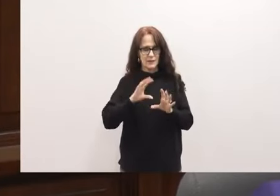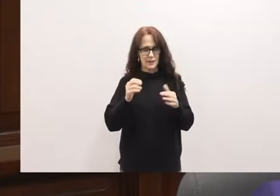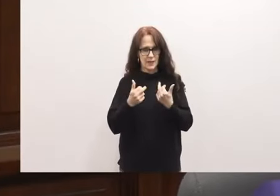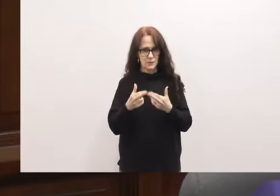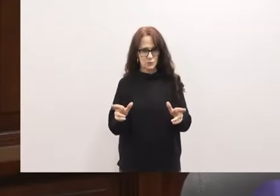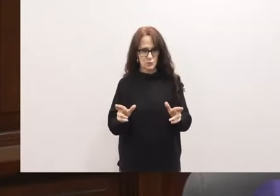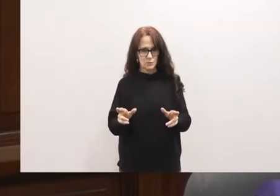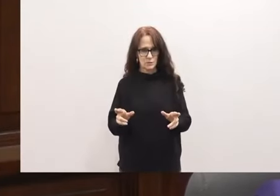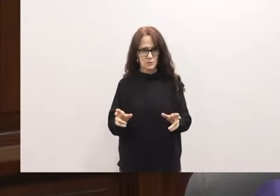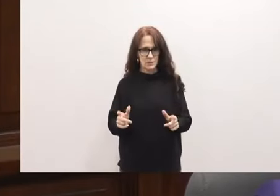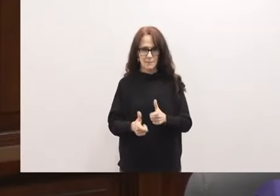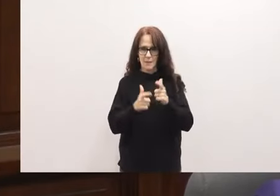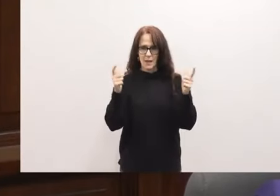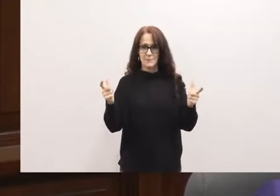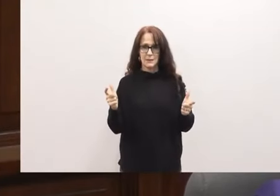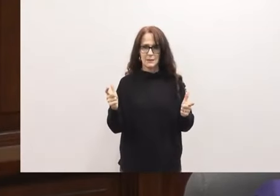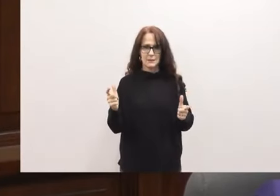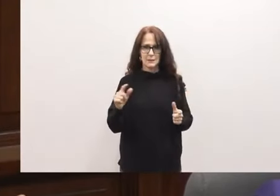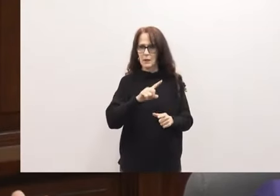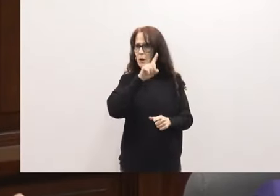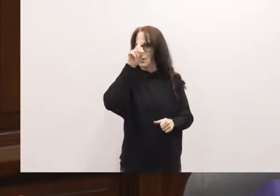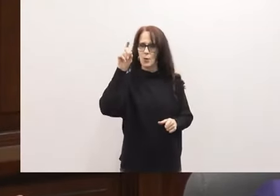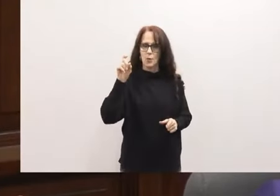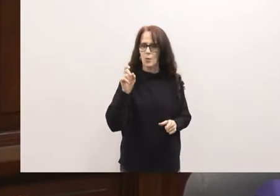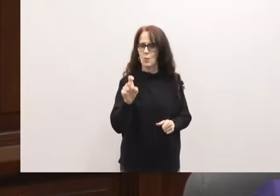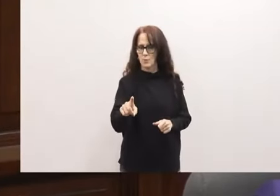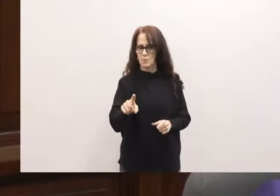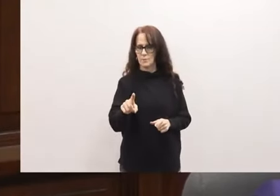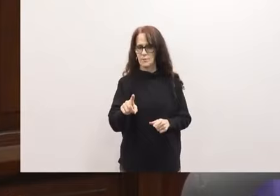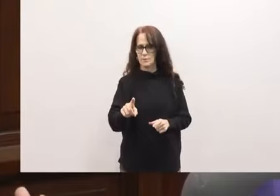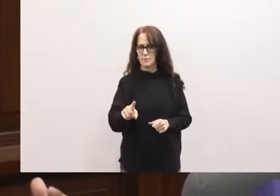that's my big wondering, right? And I'd love to hear